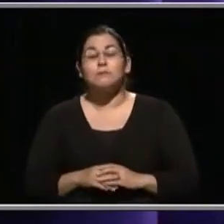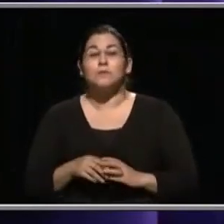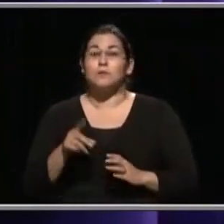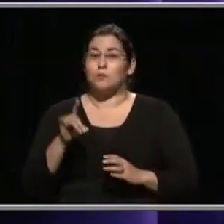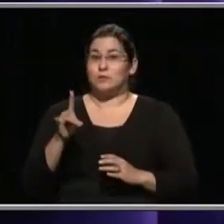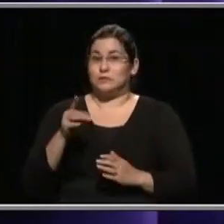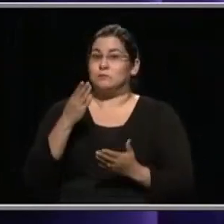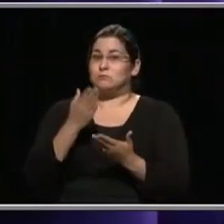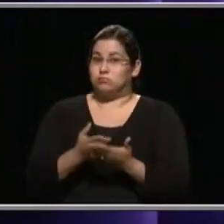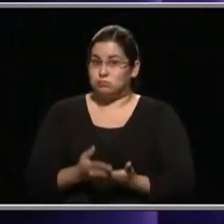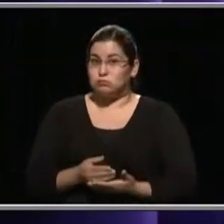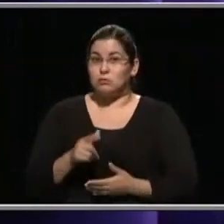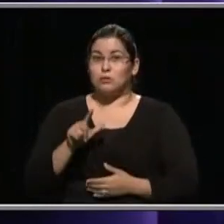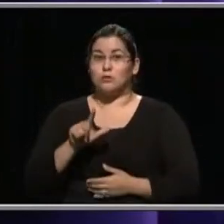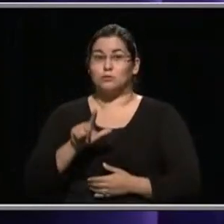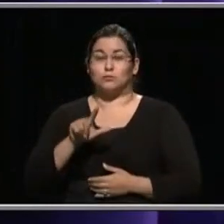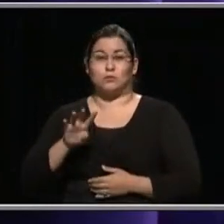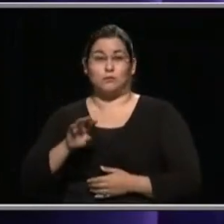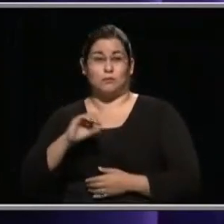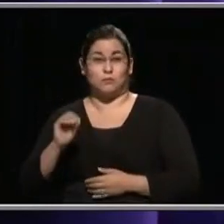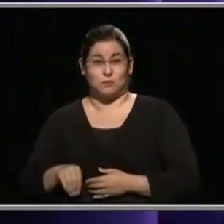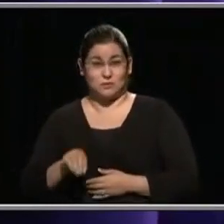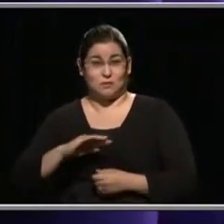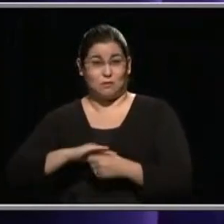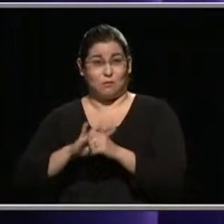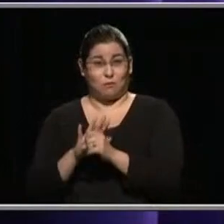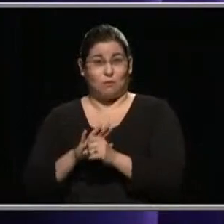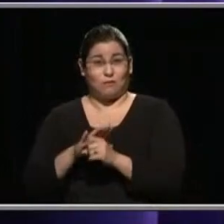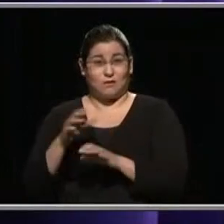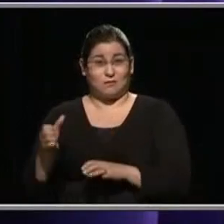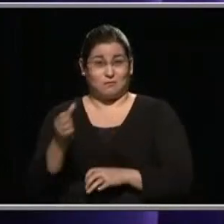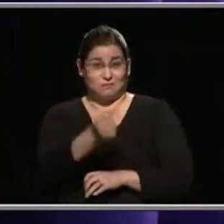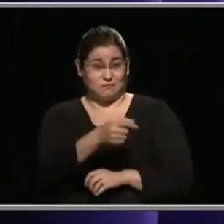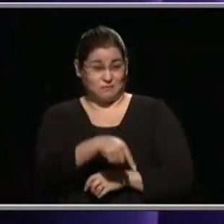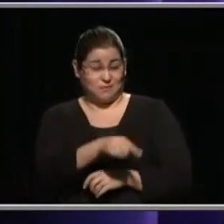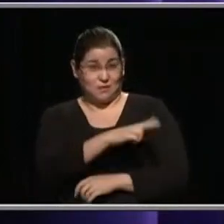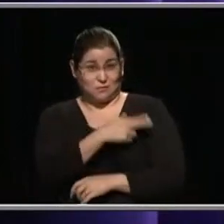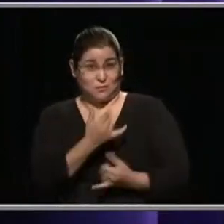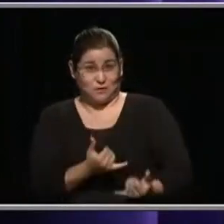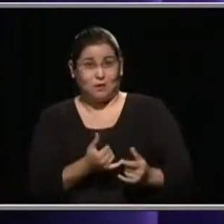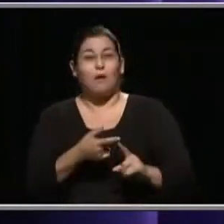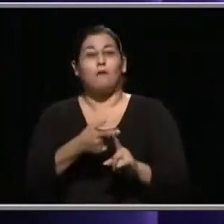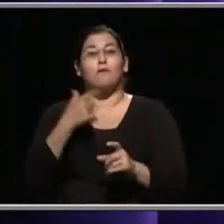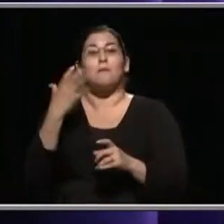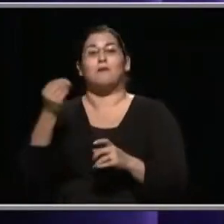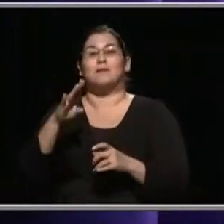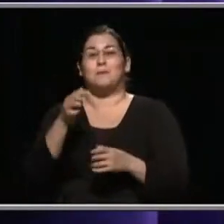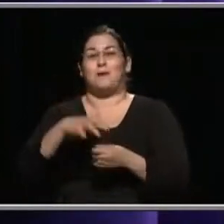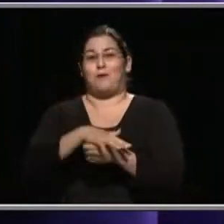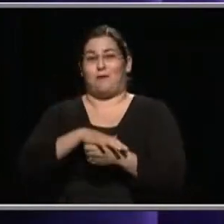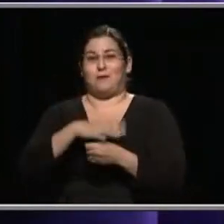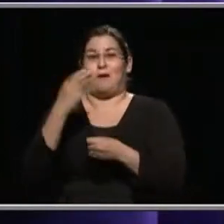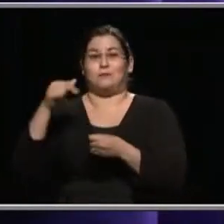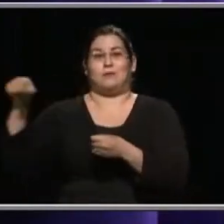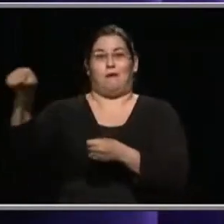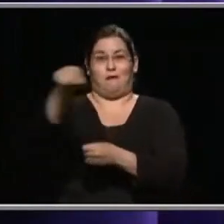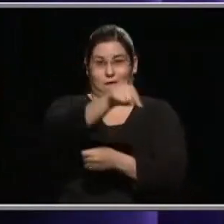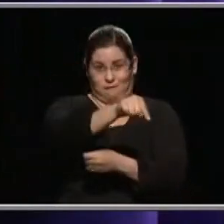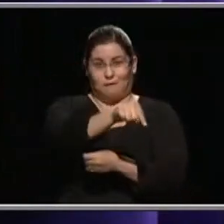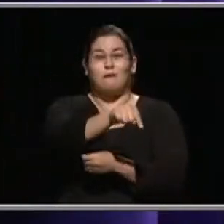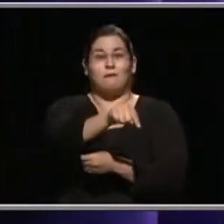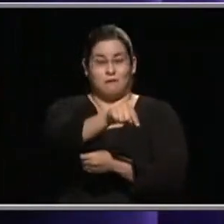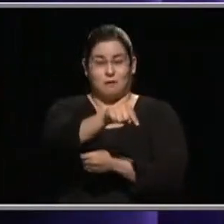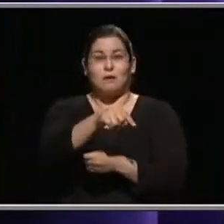that 24% of the COVID cases that are in the hospital come from outside of Bexar County. The STRAC region, I think region is